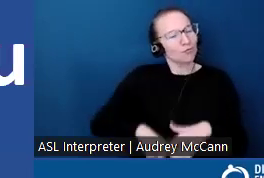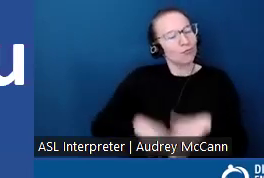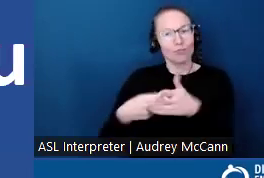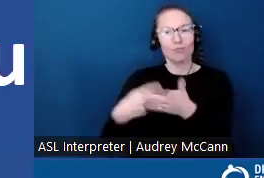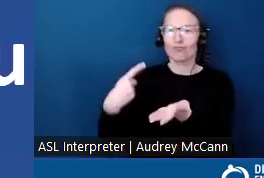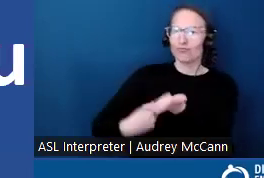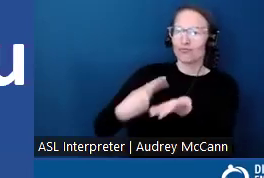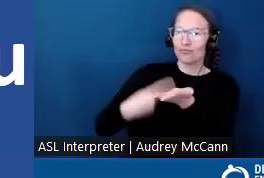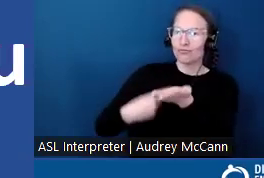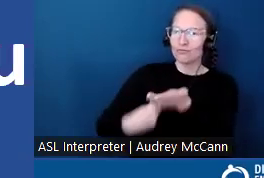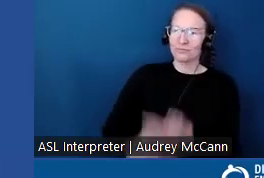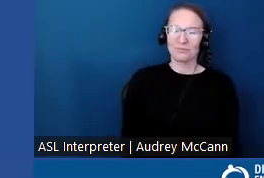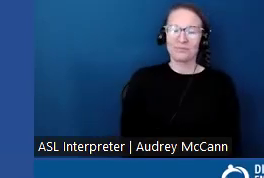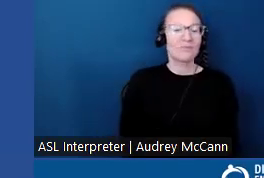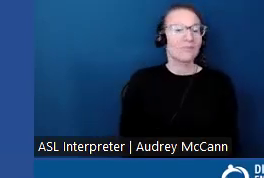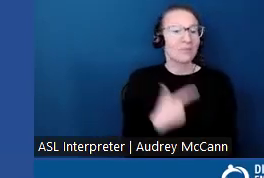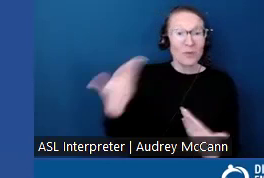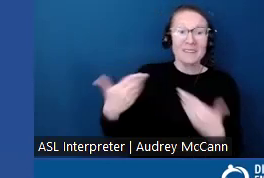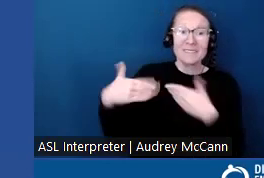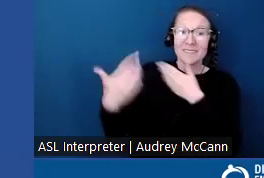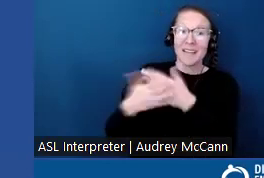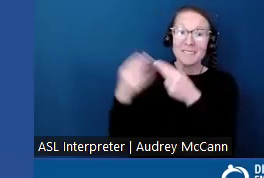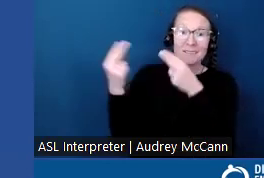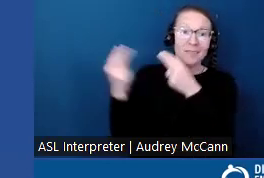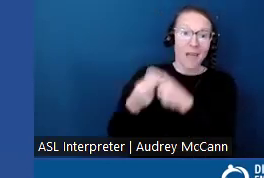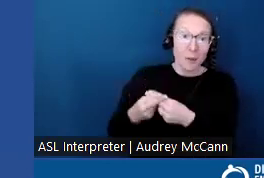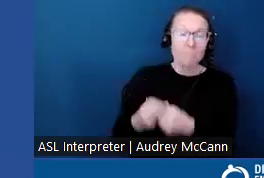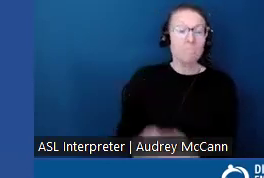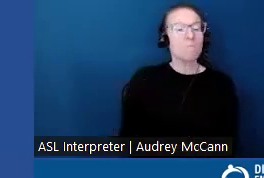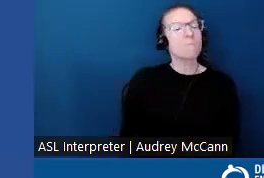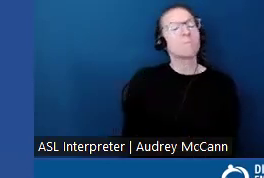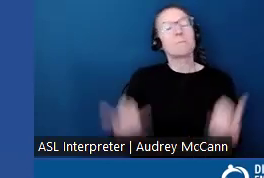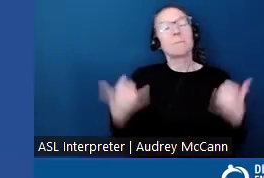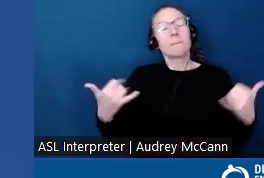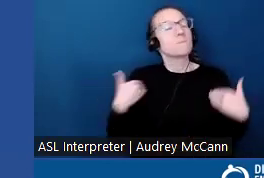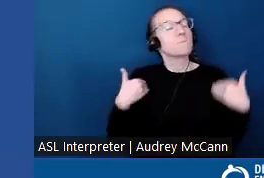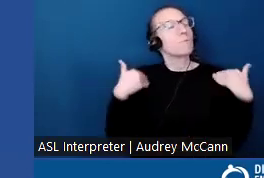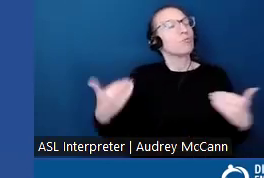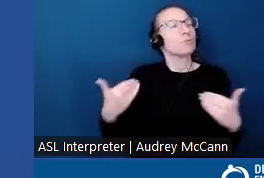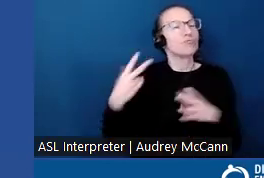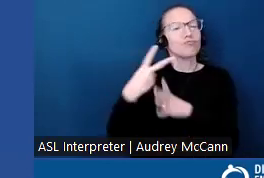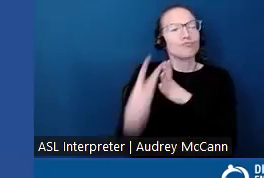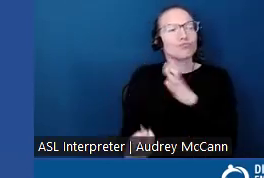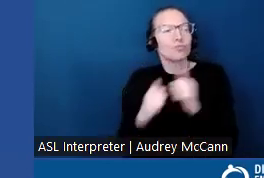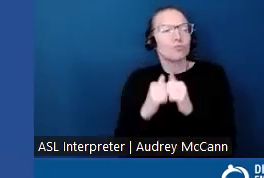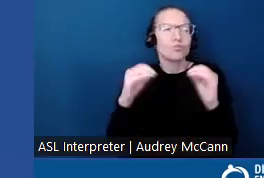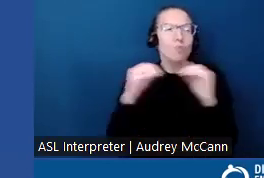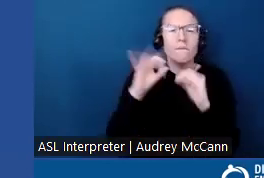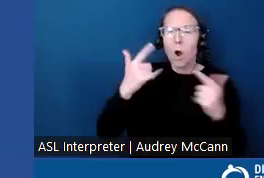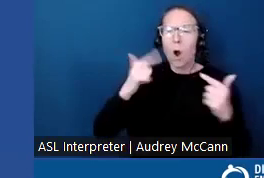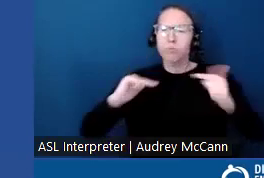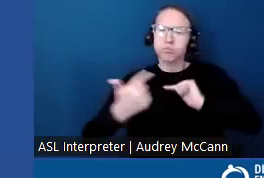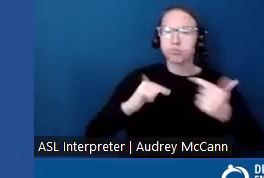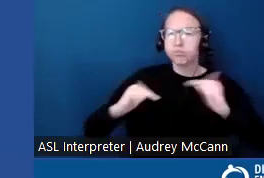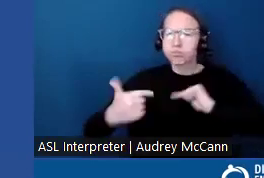So we can go ahead to the next slide. And at this point, we're going to jump into more of an interactive discussion portion